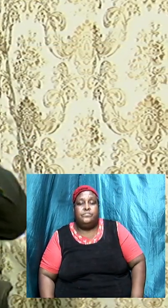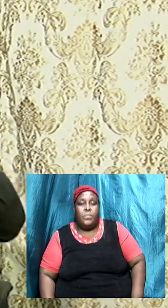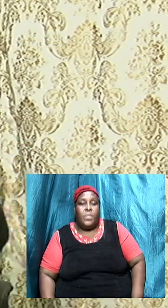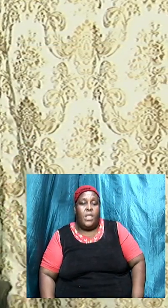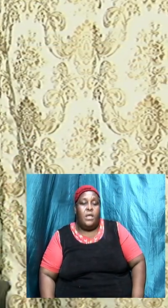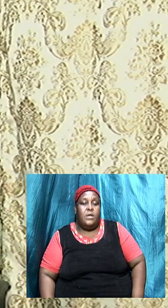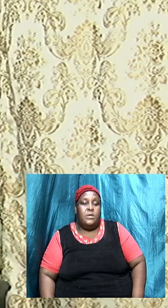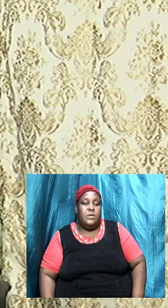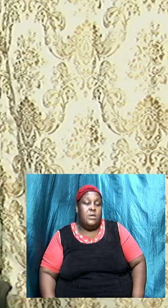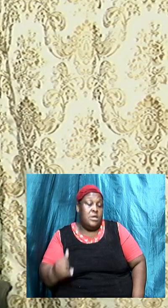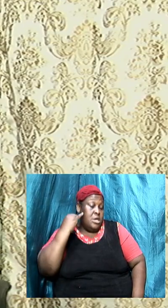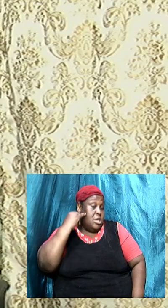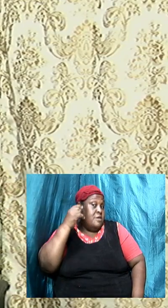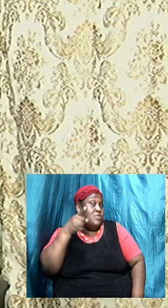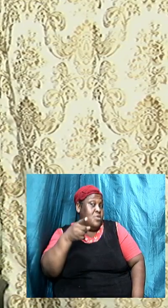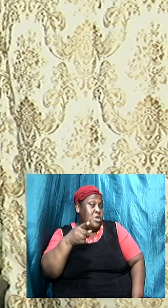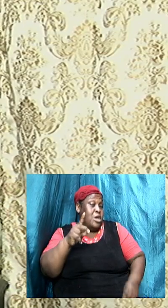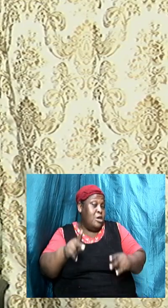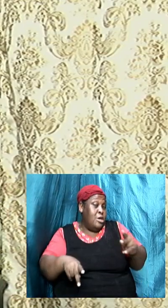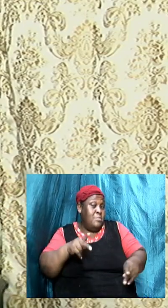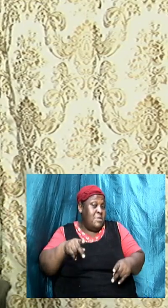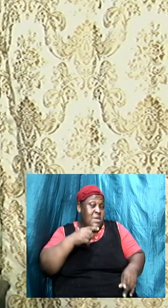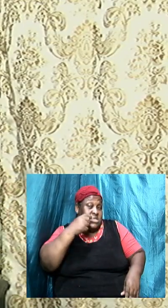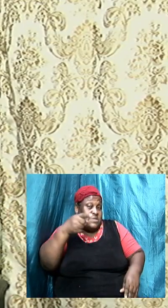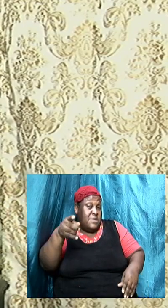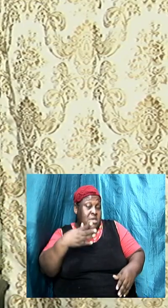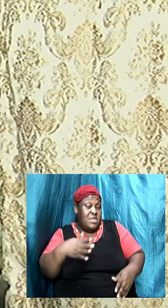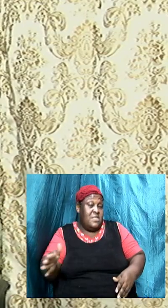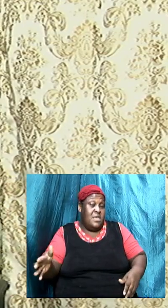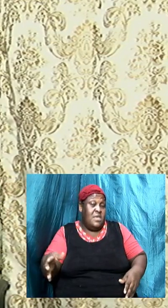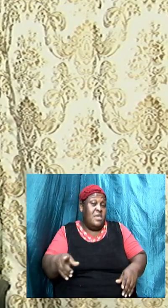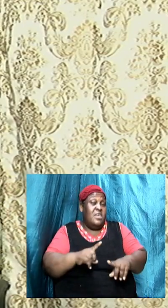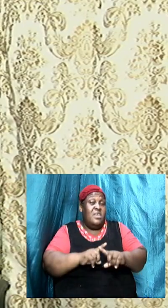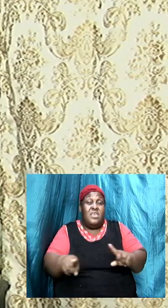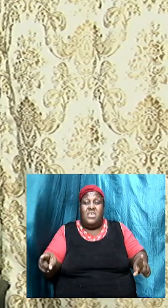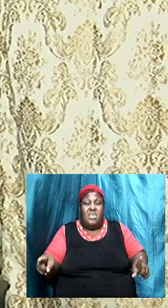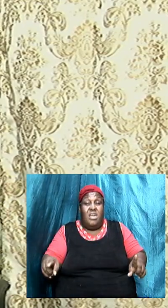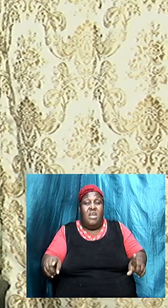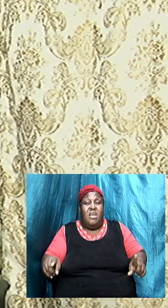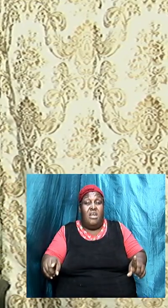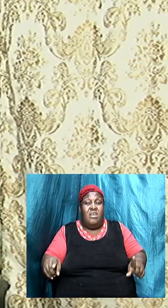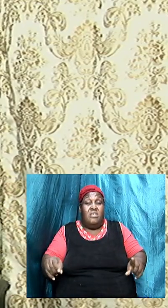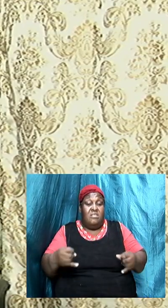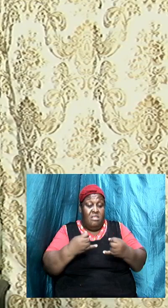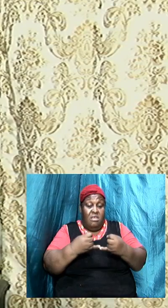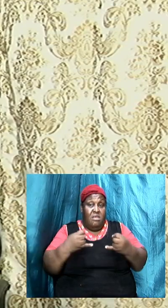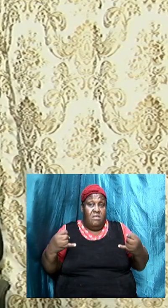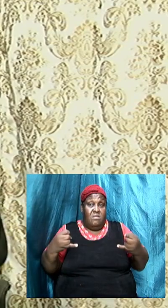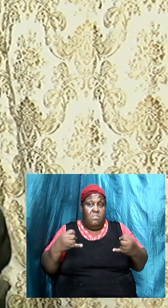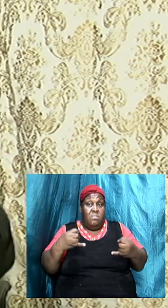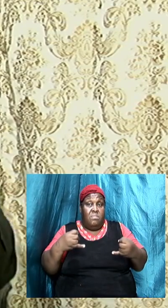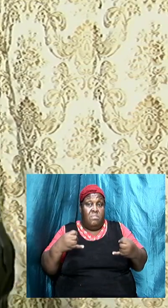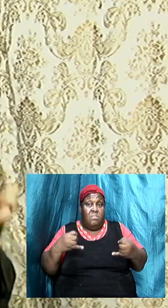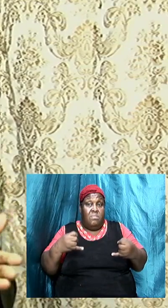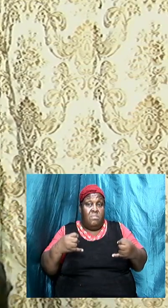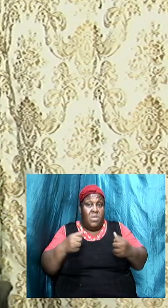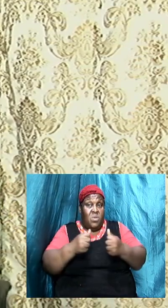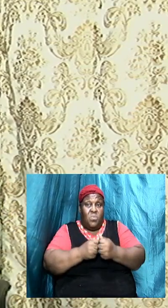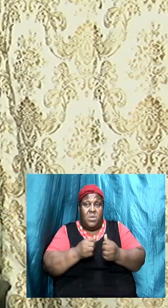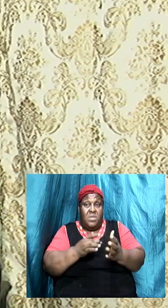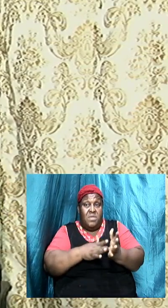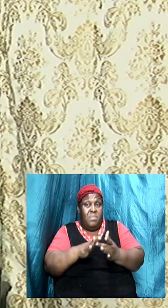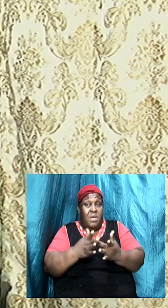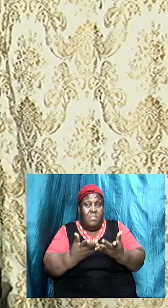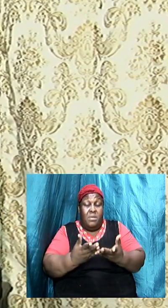So if you hear now people talking things and it can't line up with the Bible, it can't